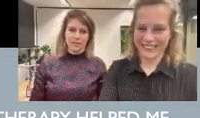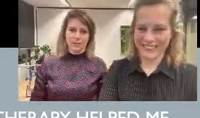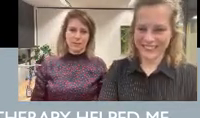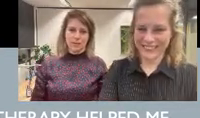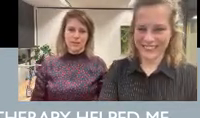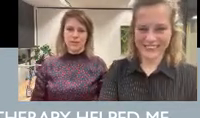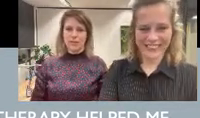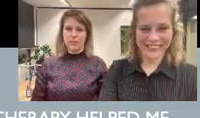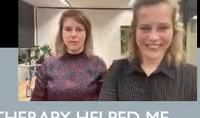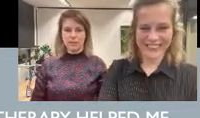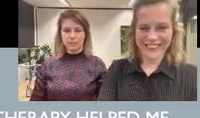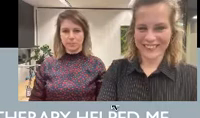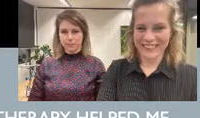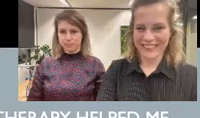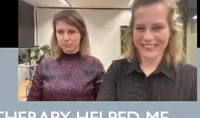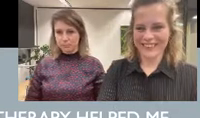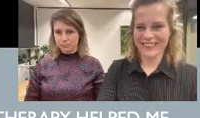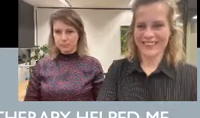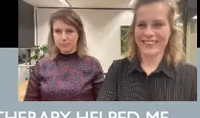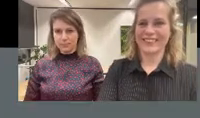this combination of therapies.